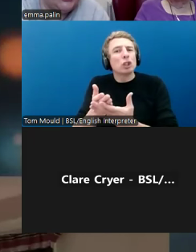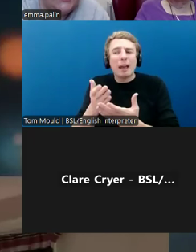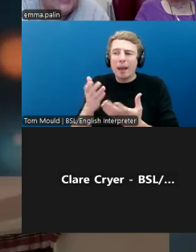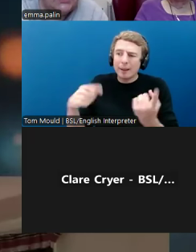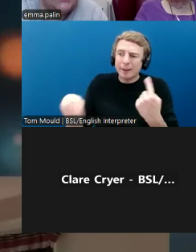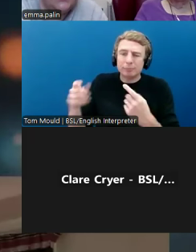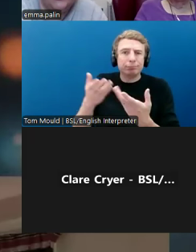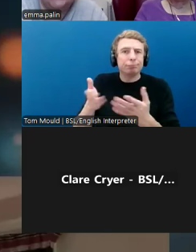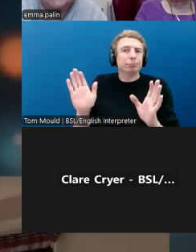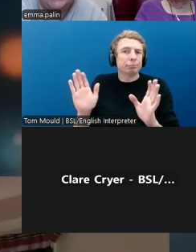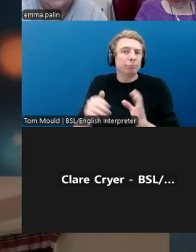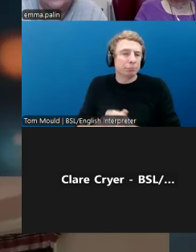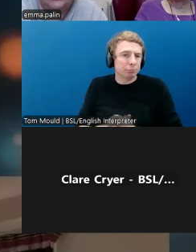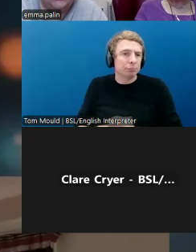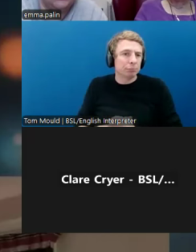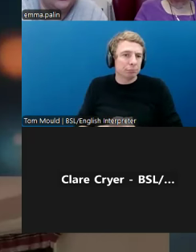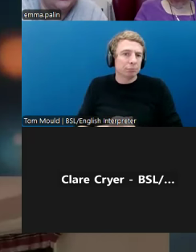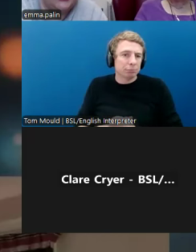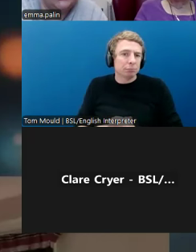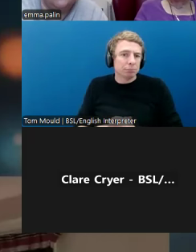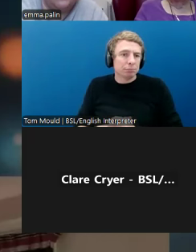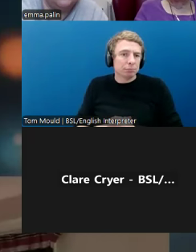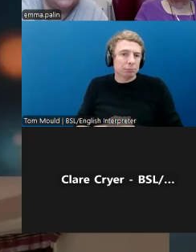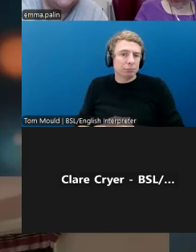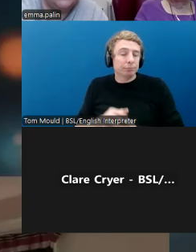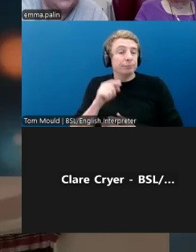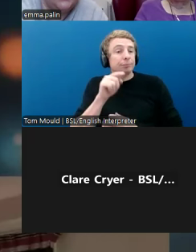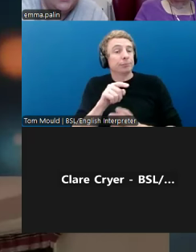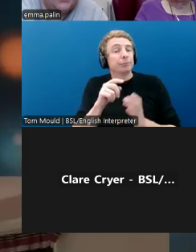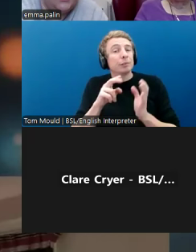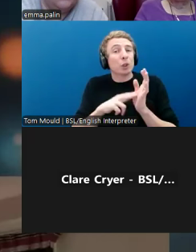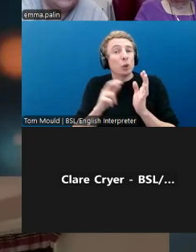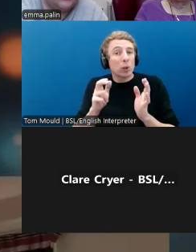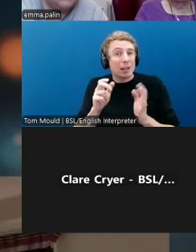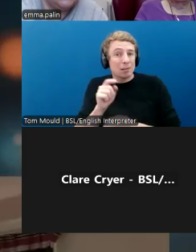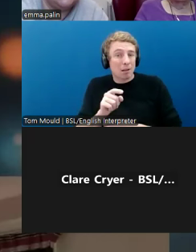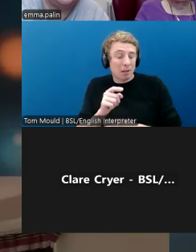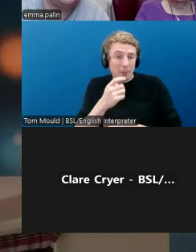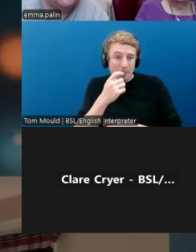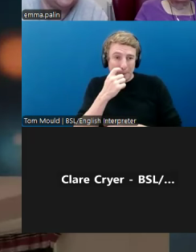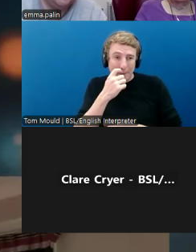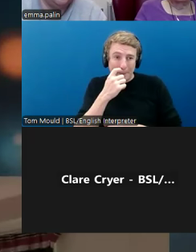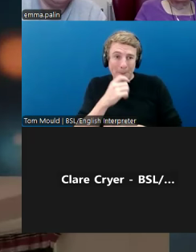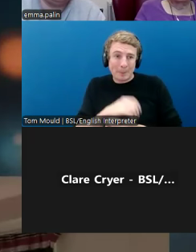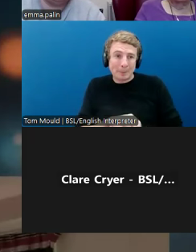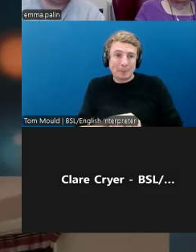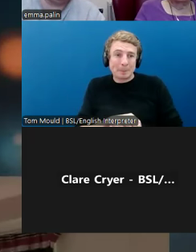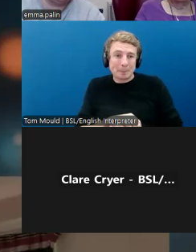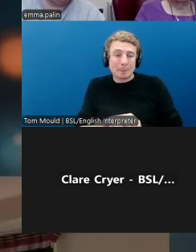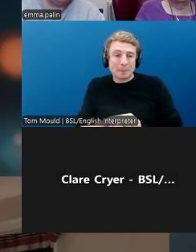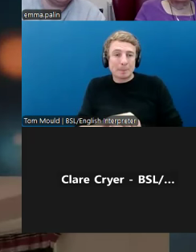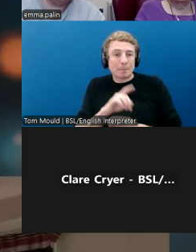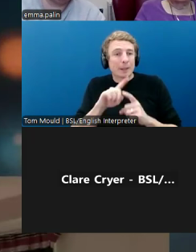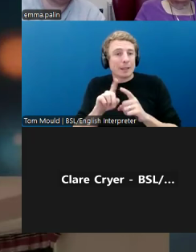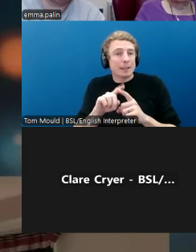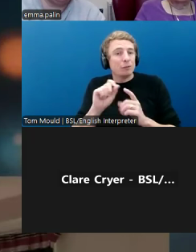Going back to Newcastle, I've got some examples of some of the projects that followed after that. So this is an exhibition that we did with